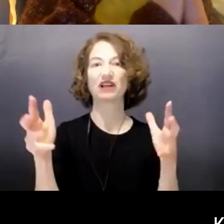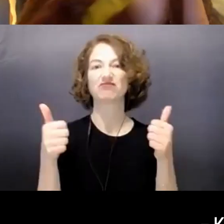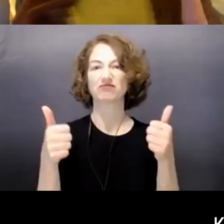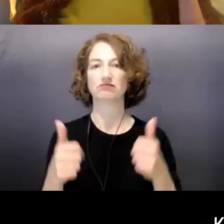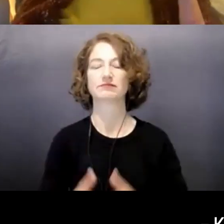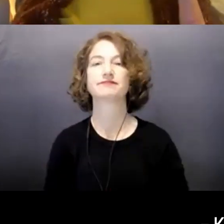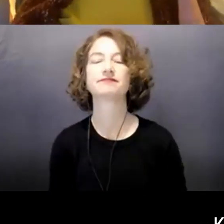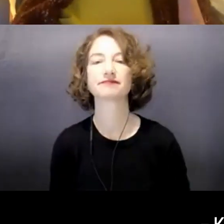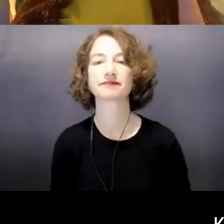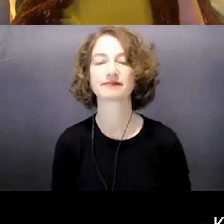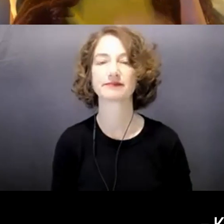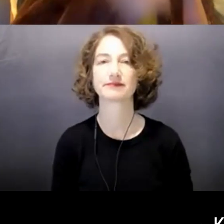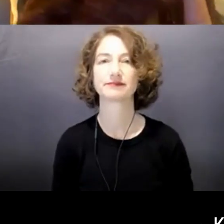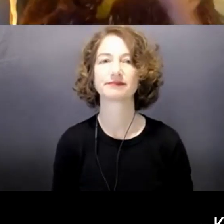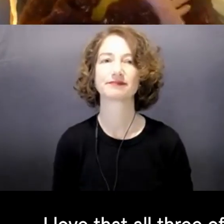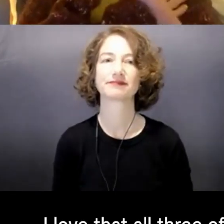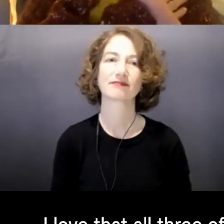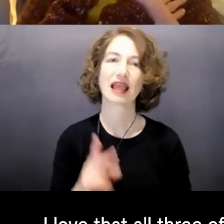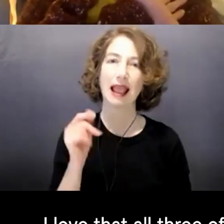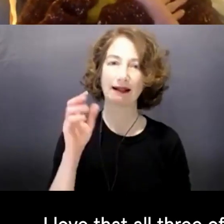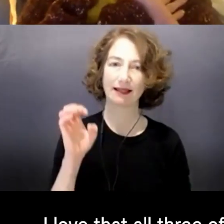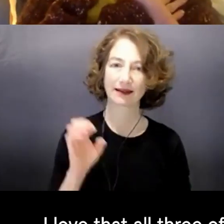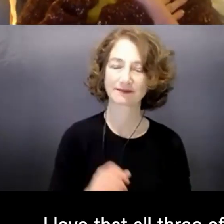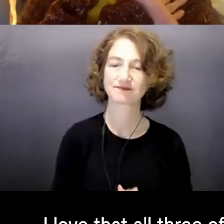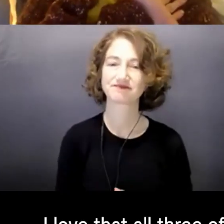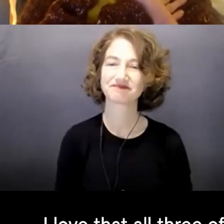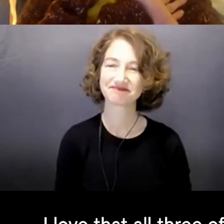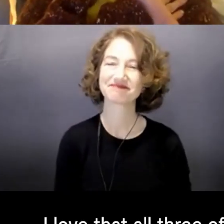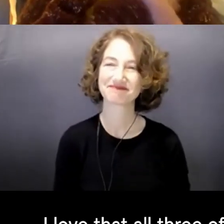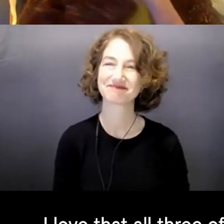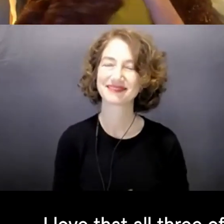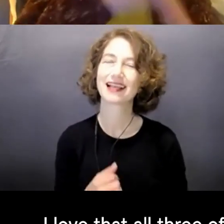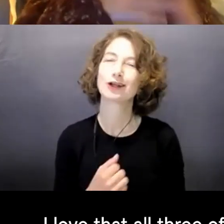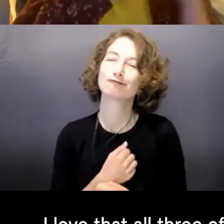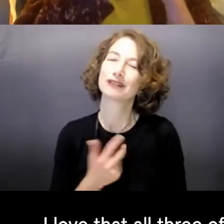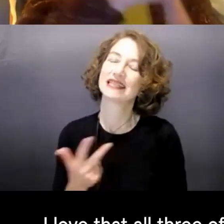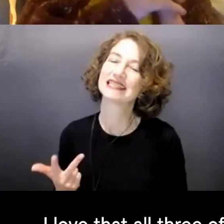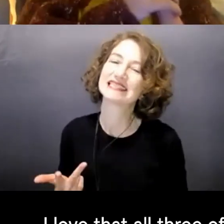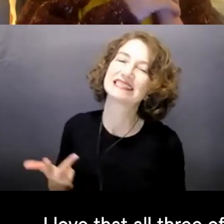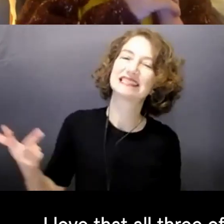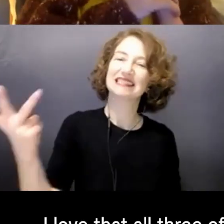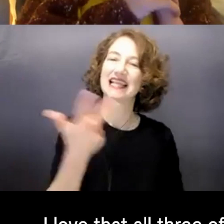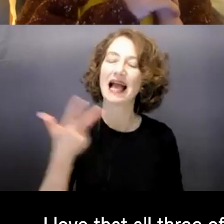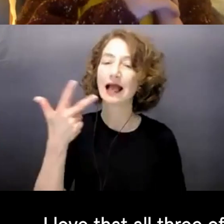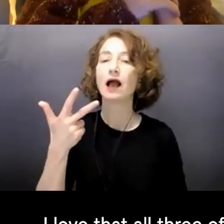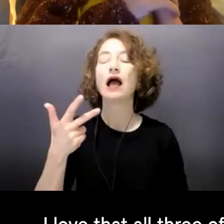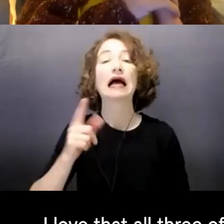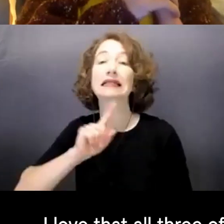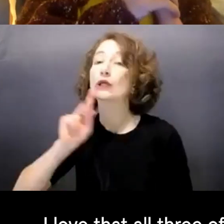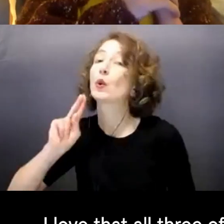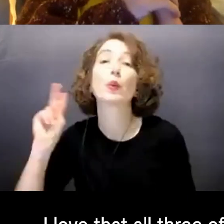I think it's really, I love that all three of us have, in a different way,